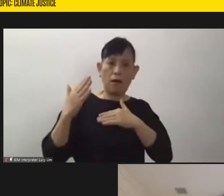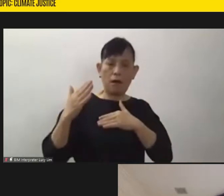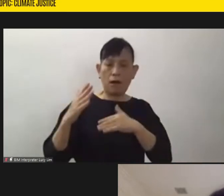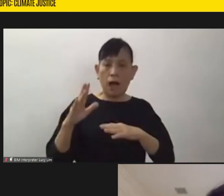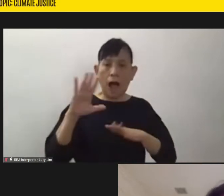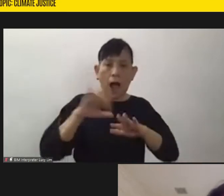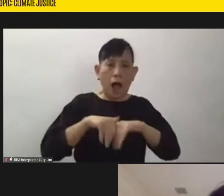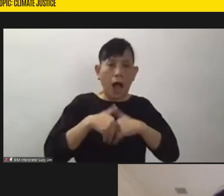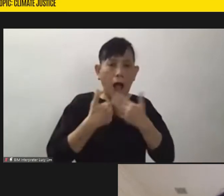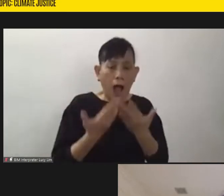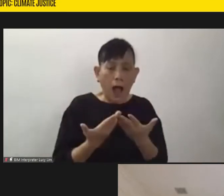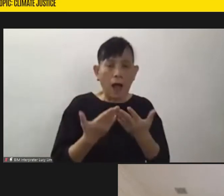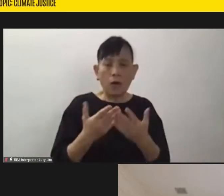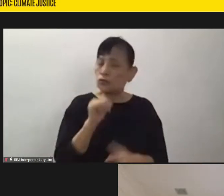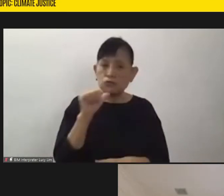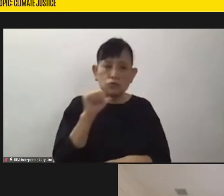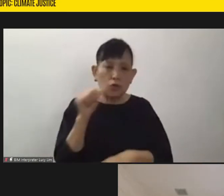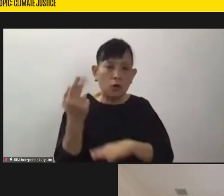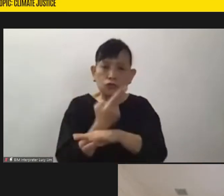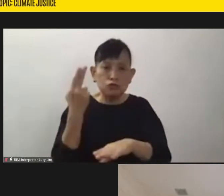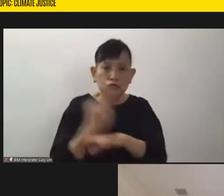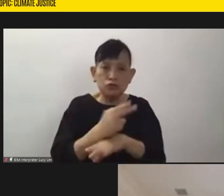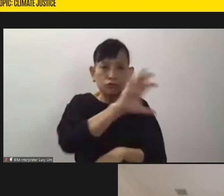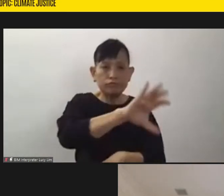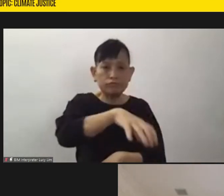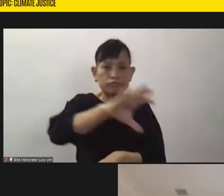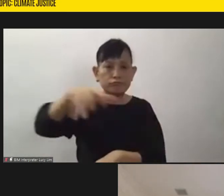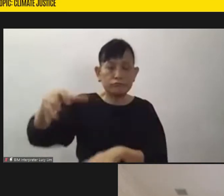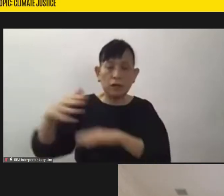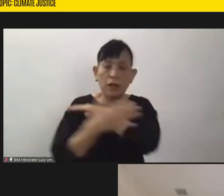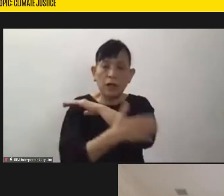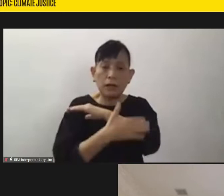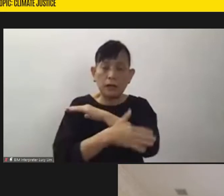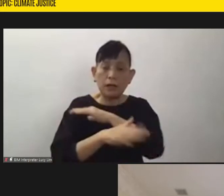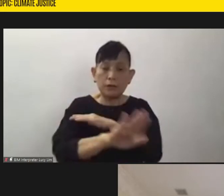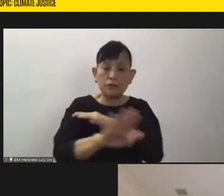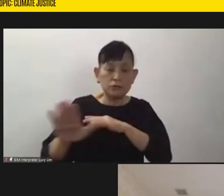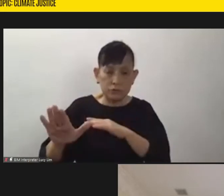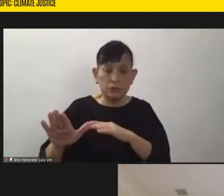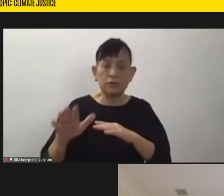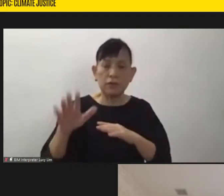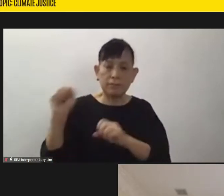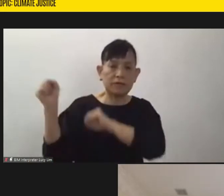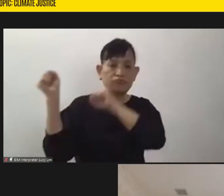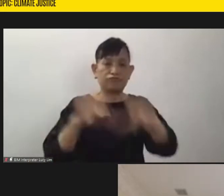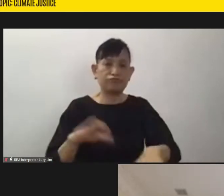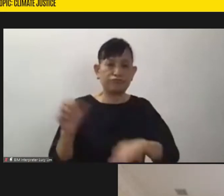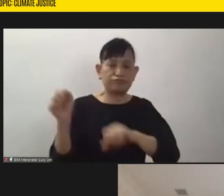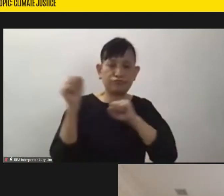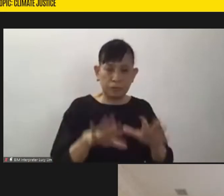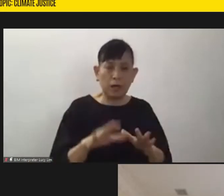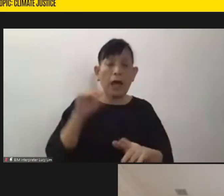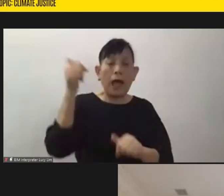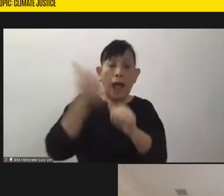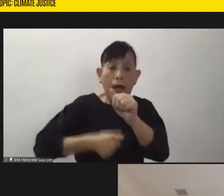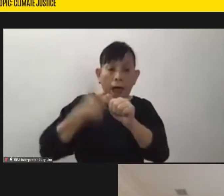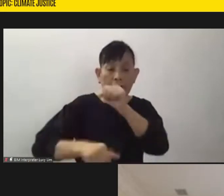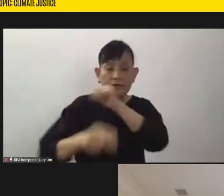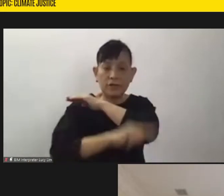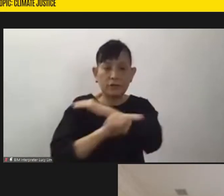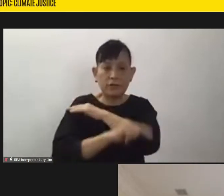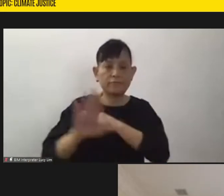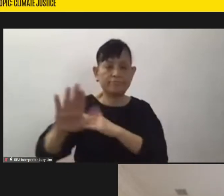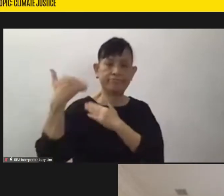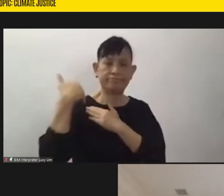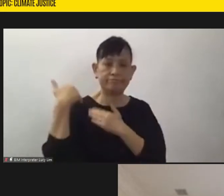used as a dumping ground, and all the countries have to deal with their own waste problem. And from this incident, we can see like a lot of